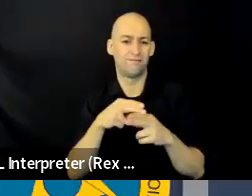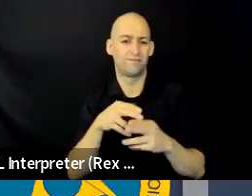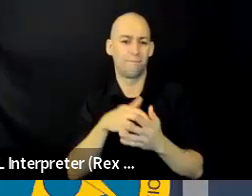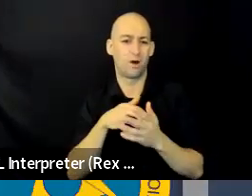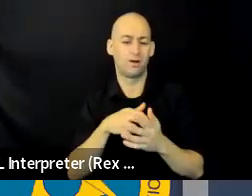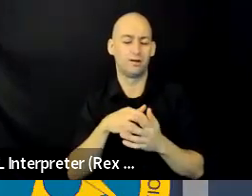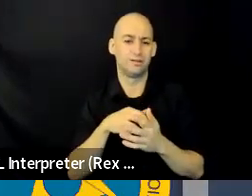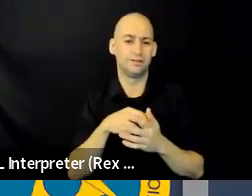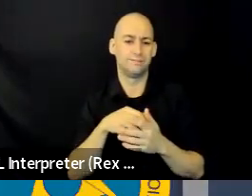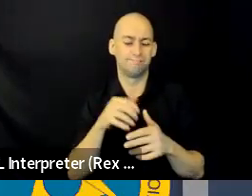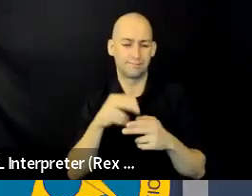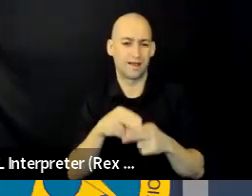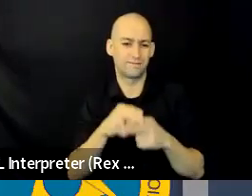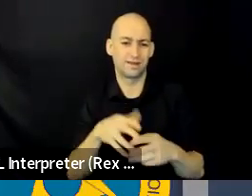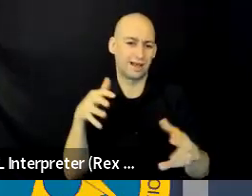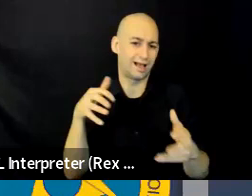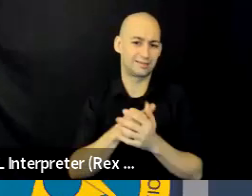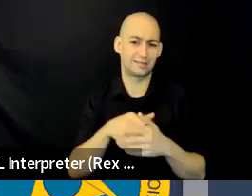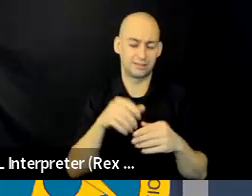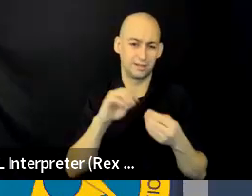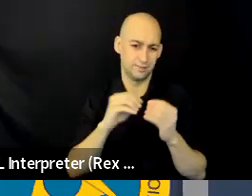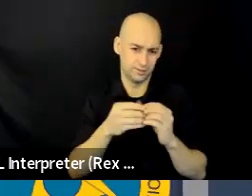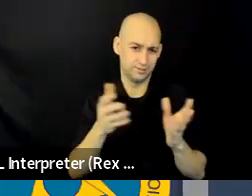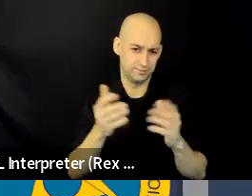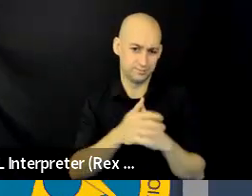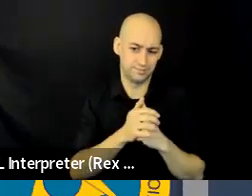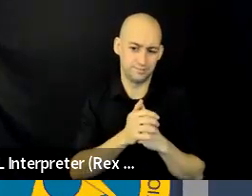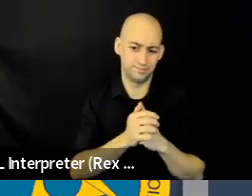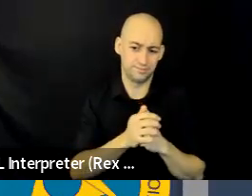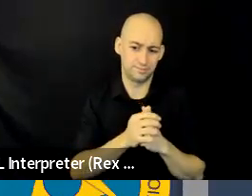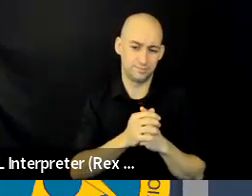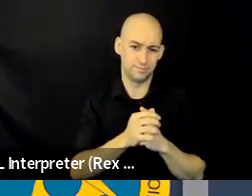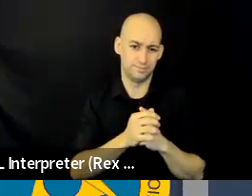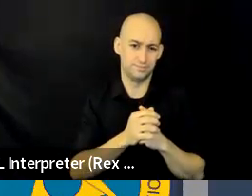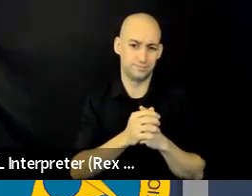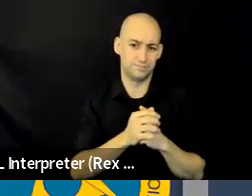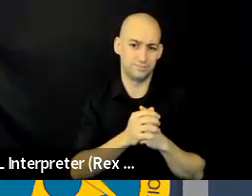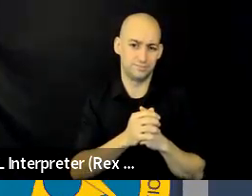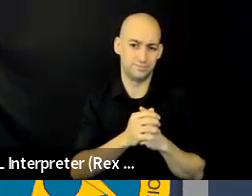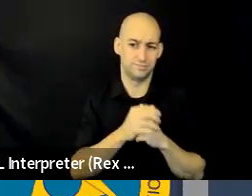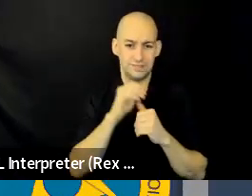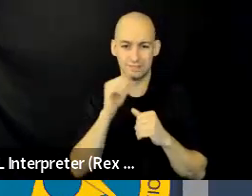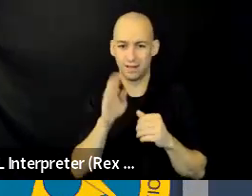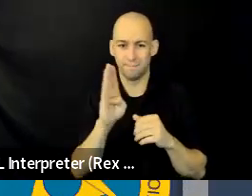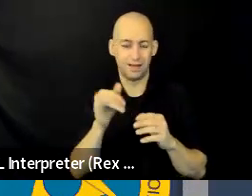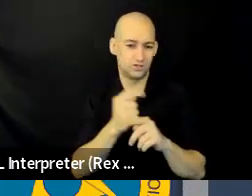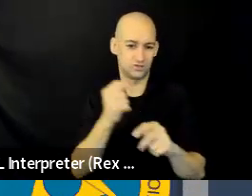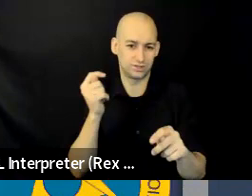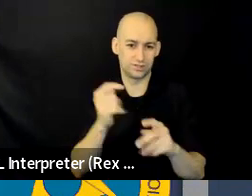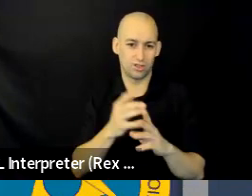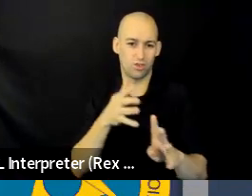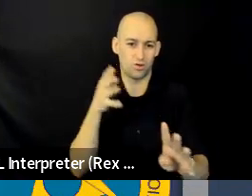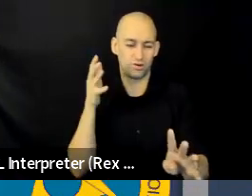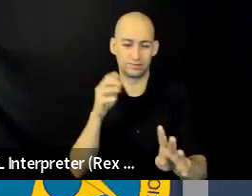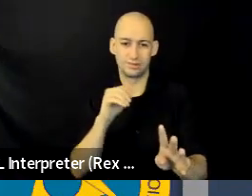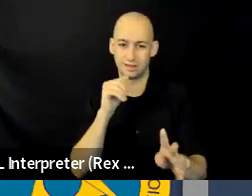accidents through that area, not created obviously by trucks that are long, because it's not currently allowed. The Richardson's